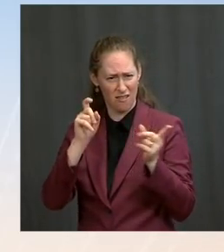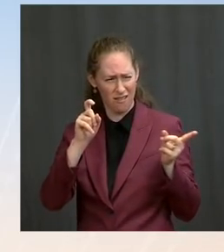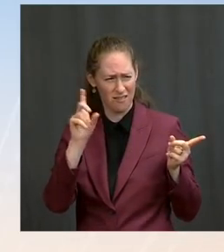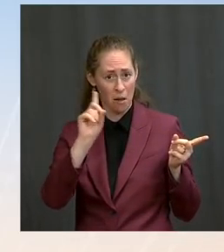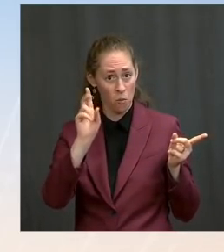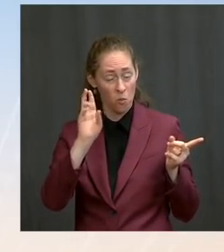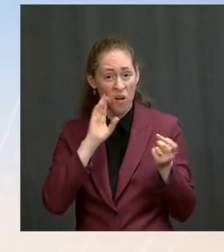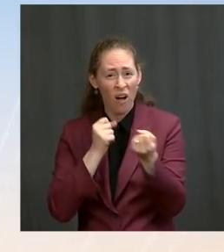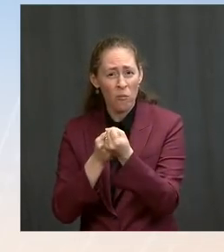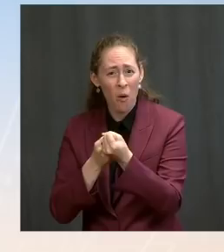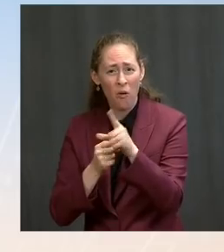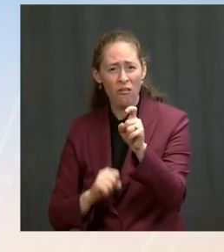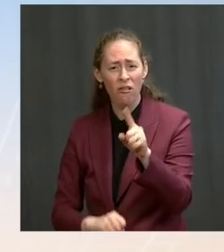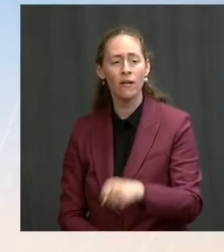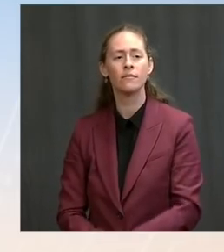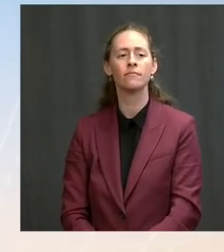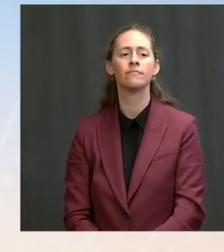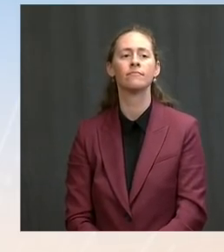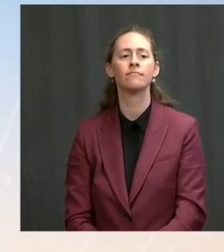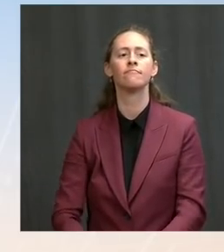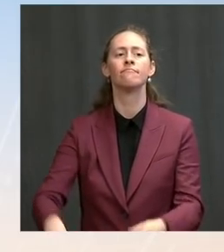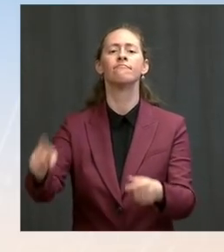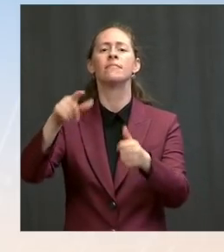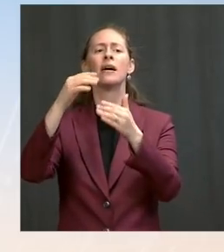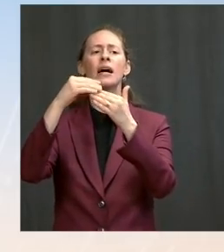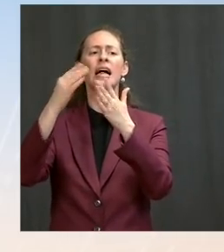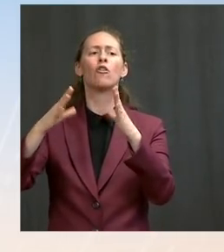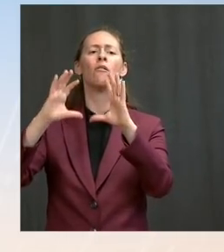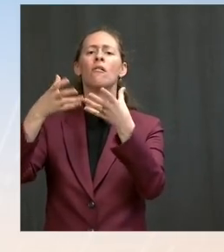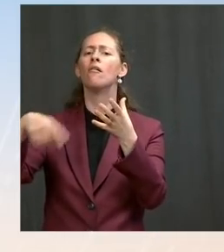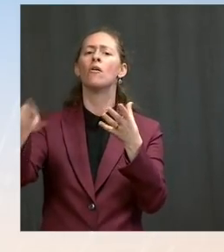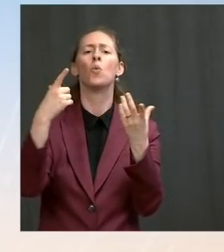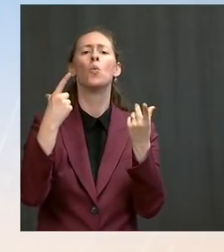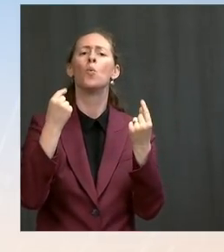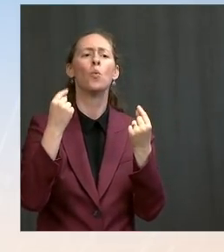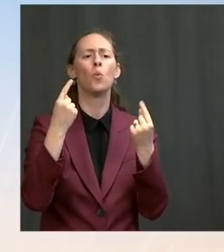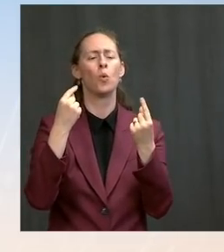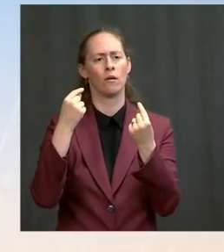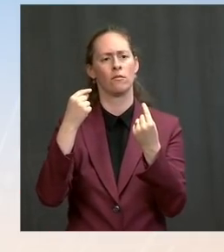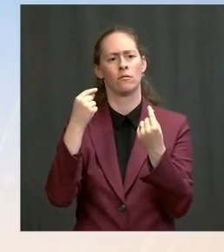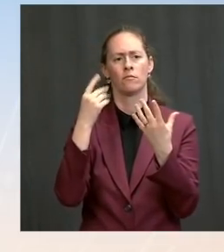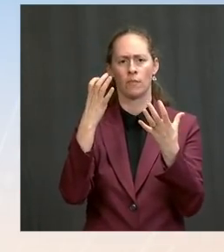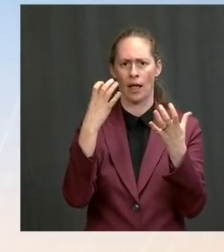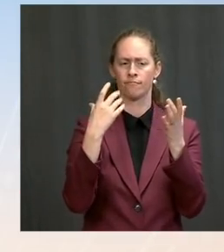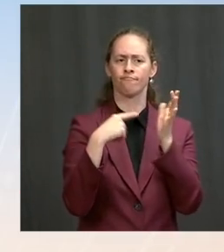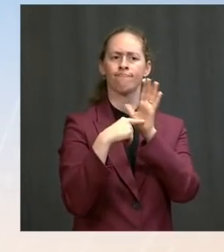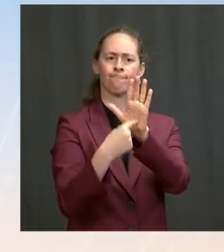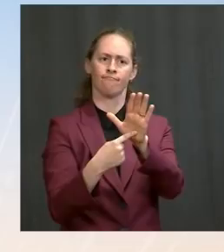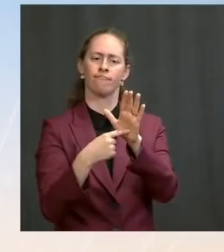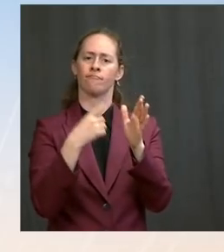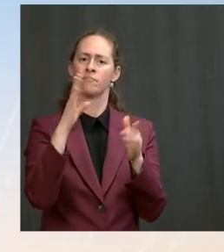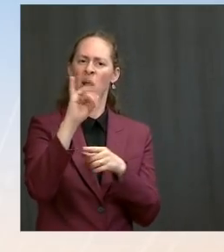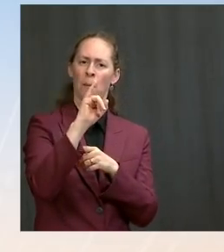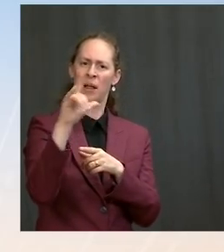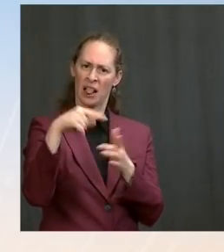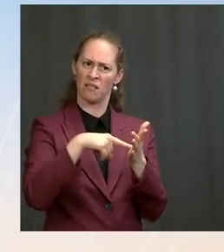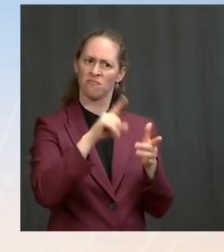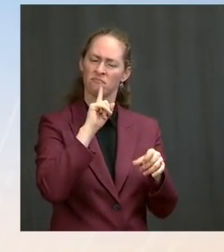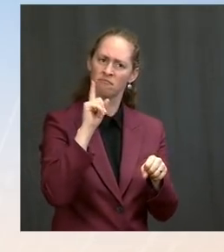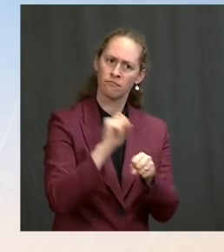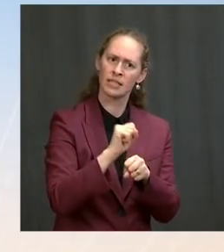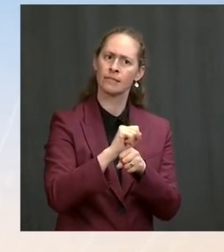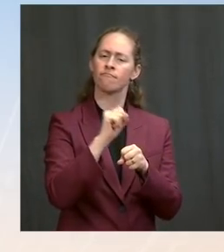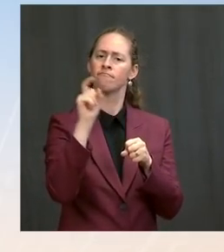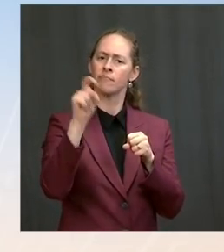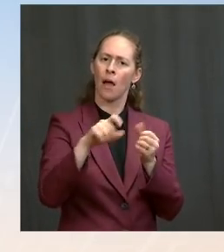in the party have asked the president to do is to go out there and make the case for how this bill, how this piece of legislation will help the American